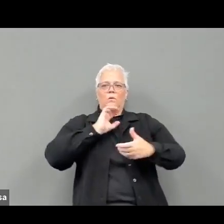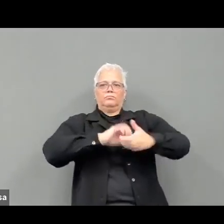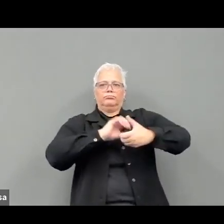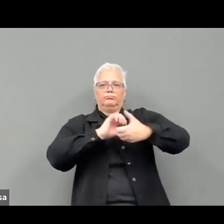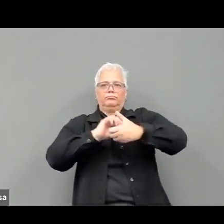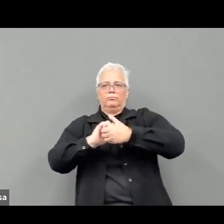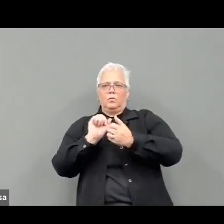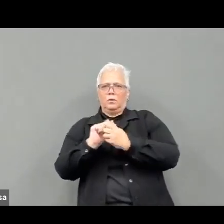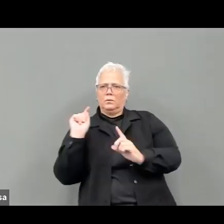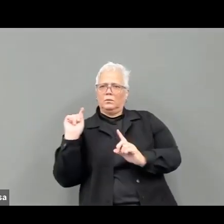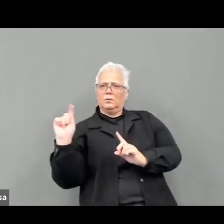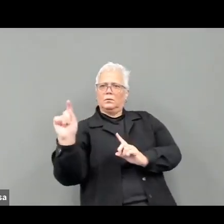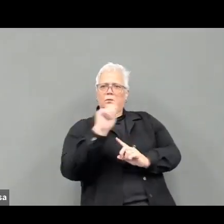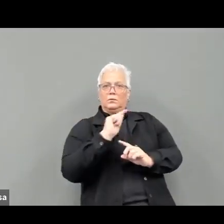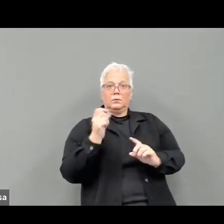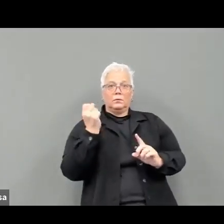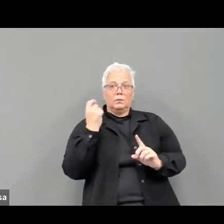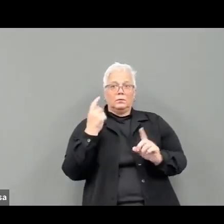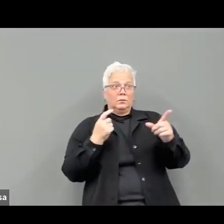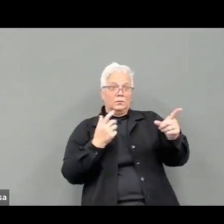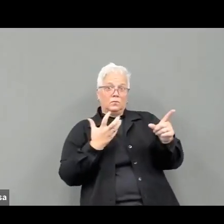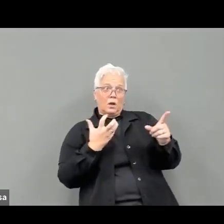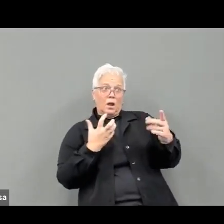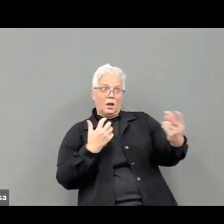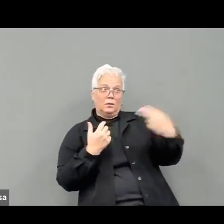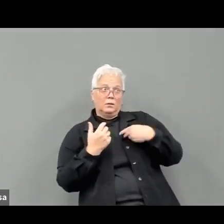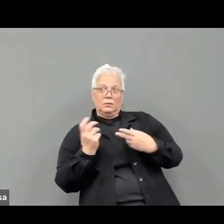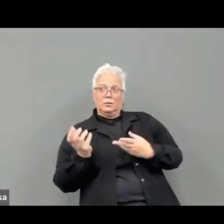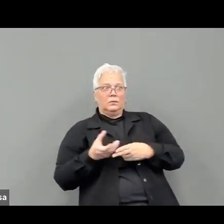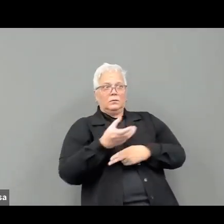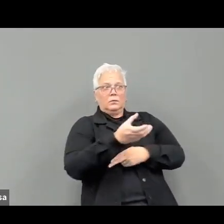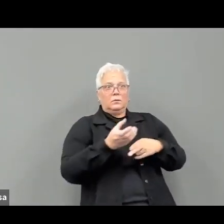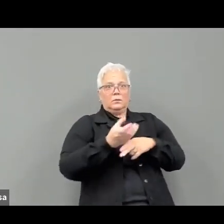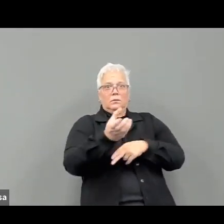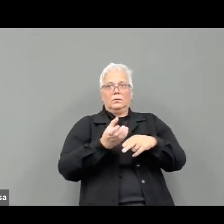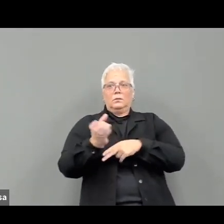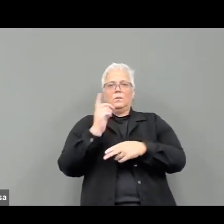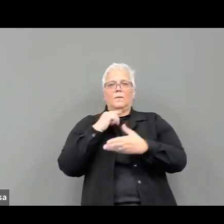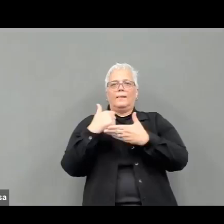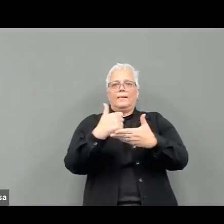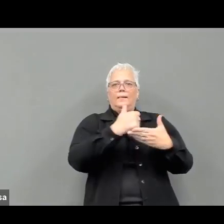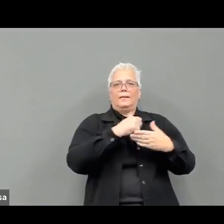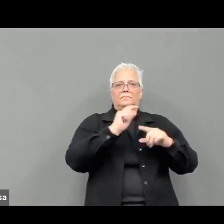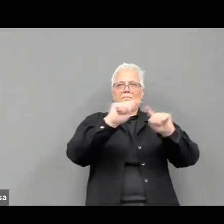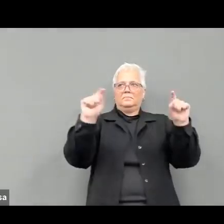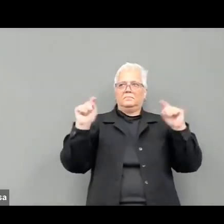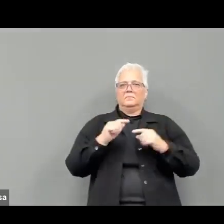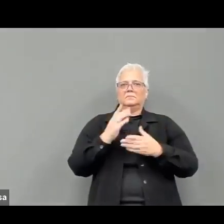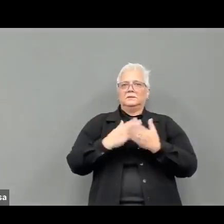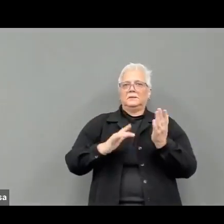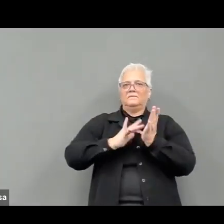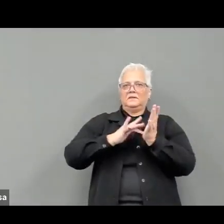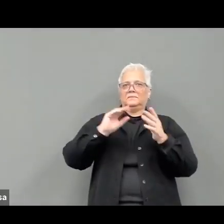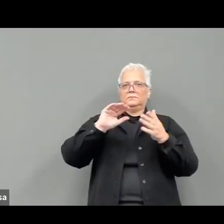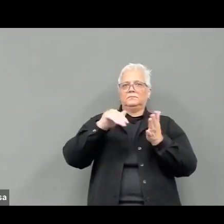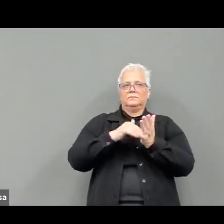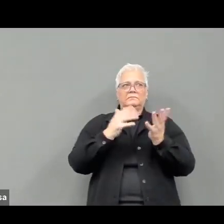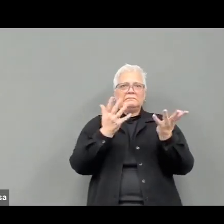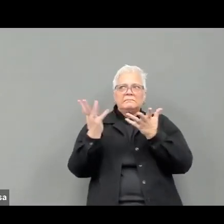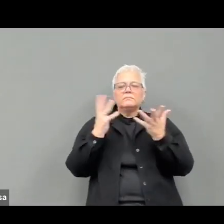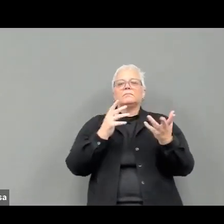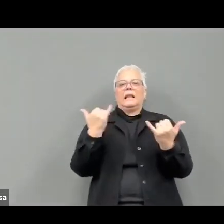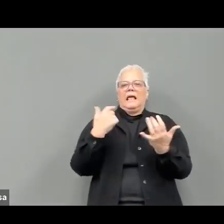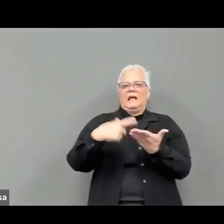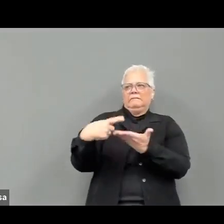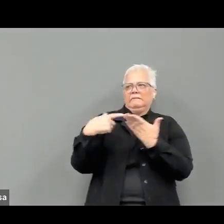are participating and if that's an option for you. Now, remember, you can help save lives and stop the spread of this awful virus